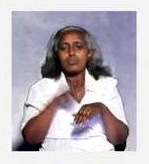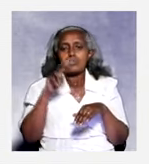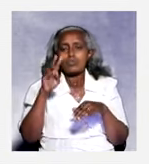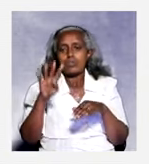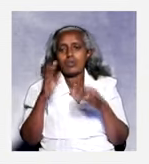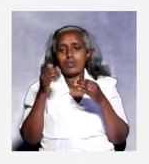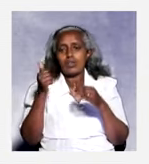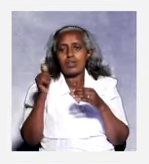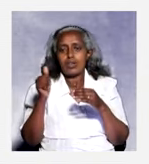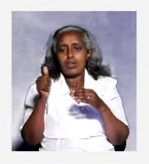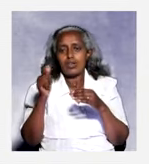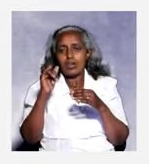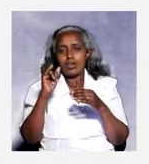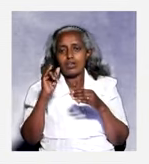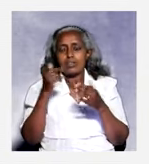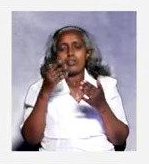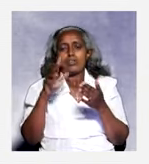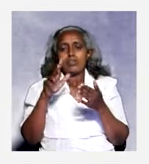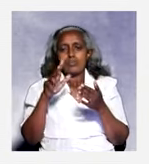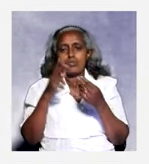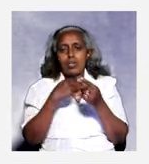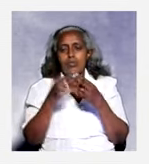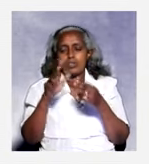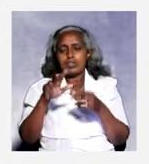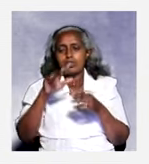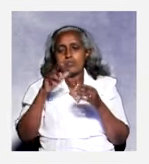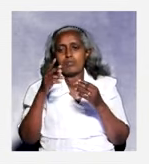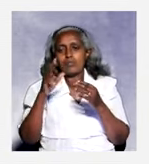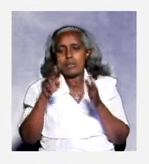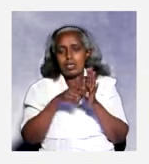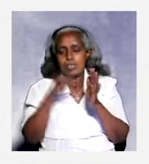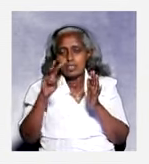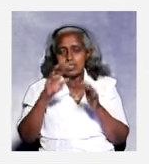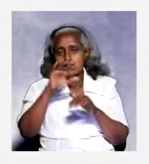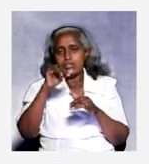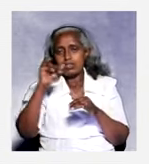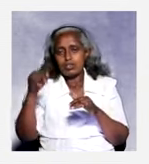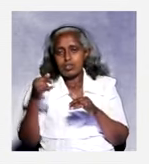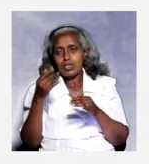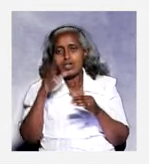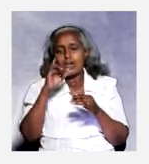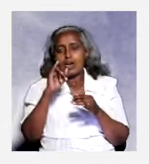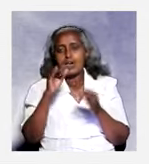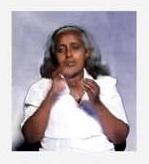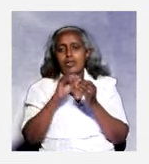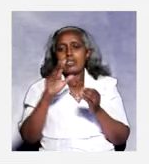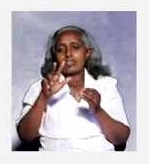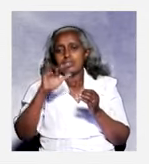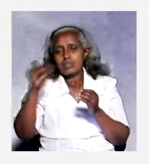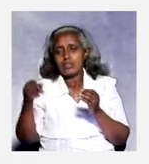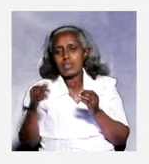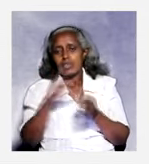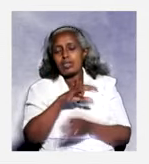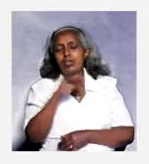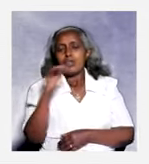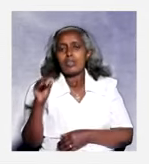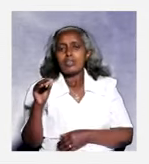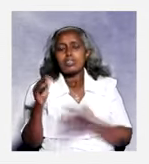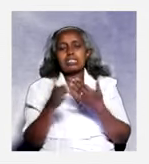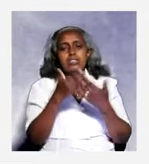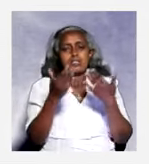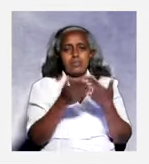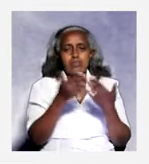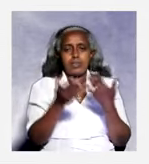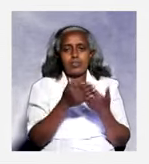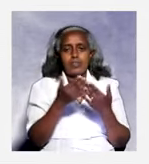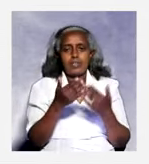I, 2 times 3 minus 6 in the j plus I plus 3j. And